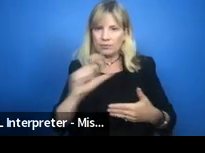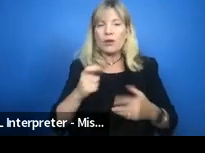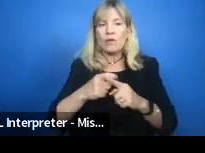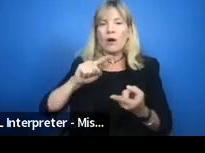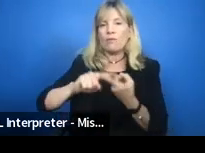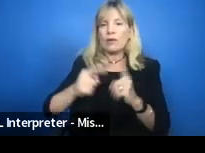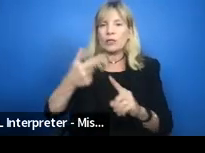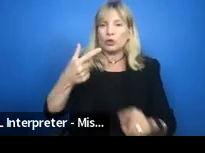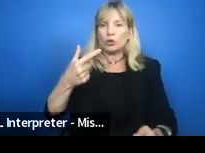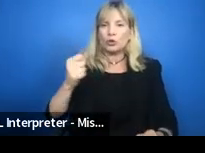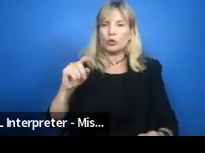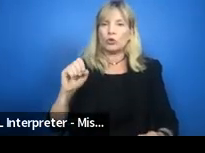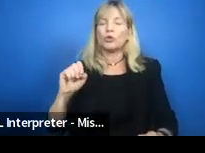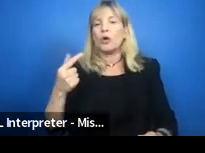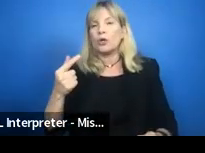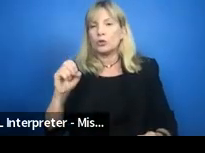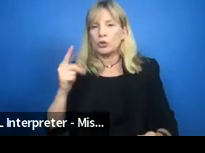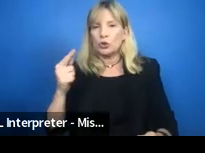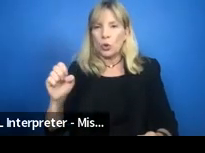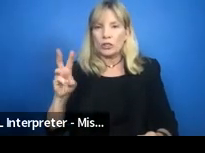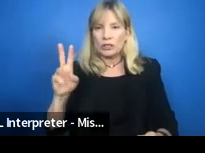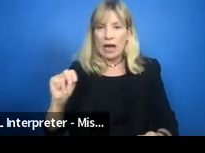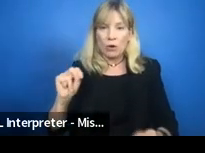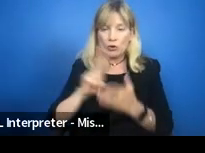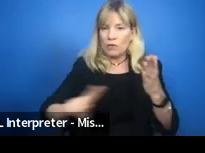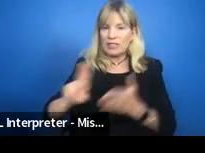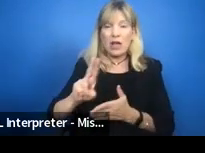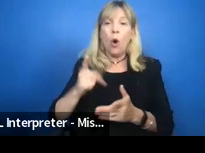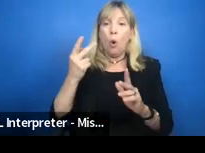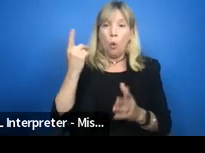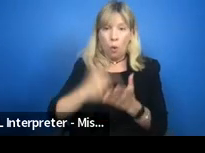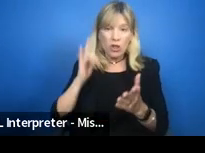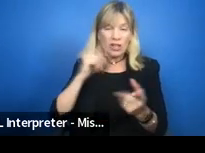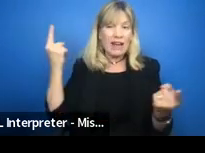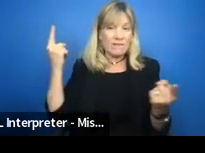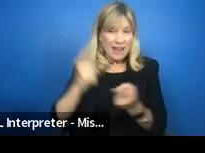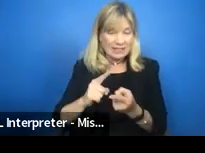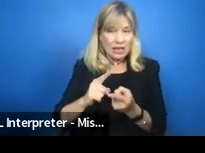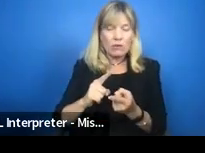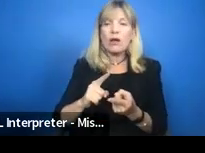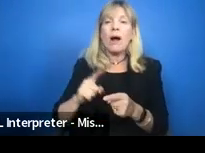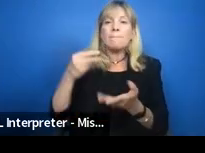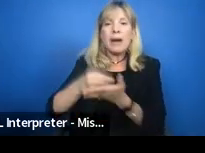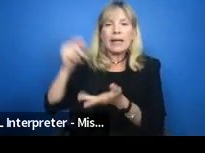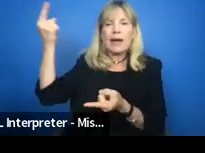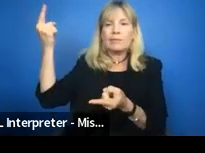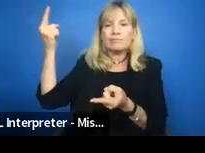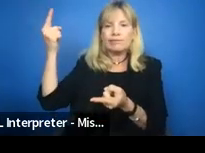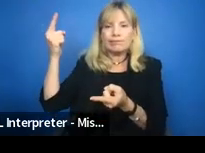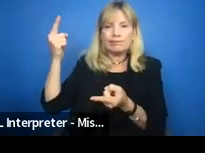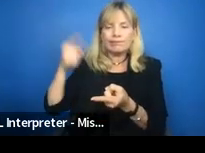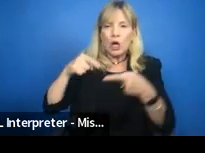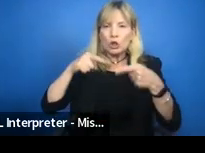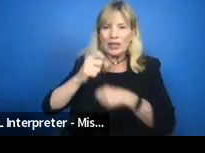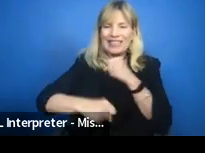at Georgetown University that this phase down is going to look like, just a slow reduction in funding for states over the course